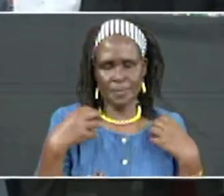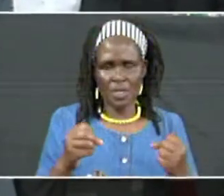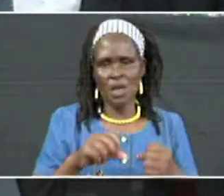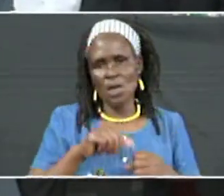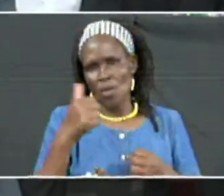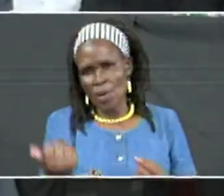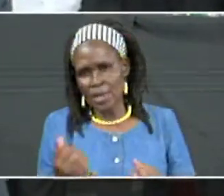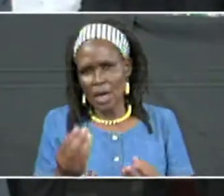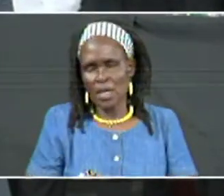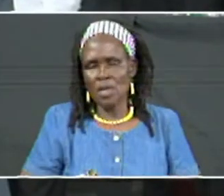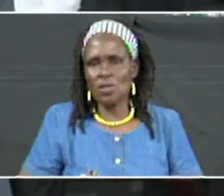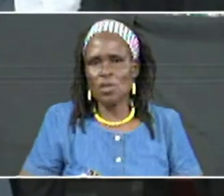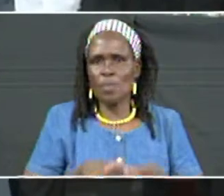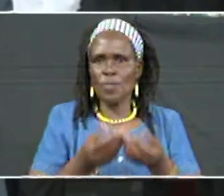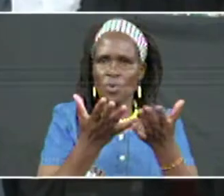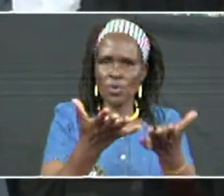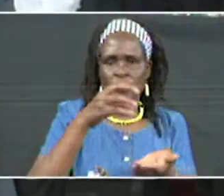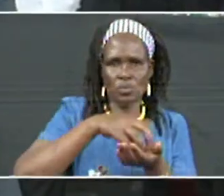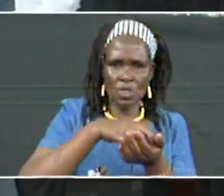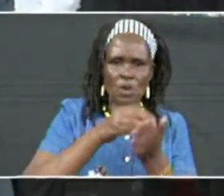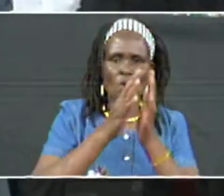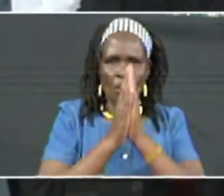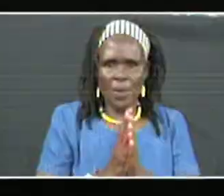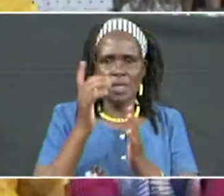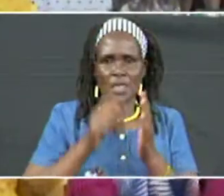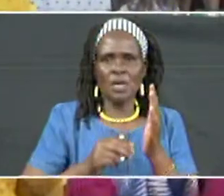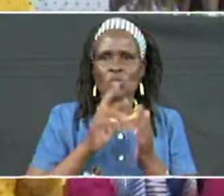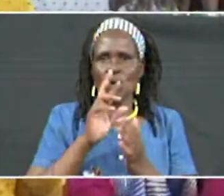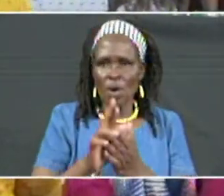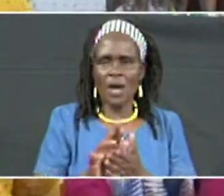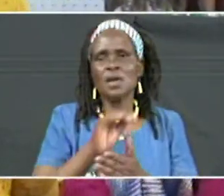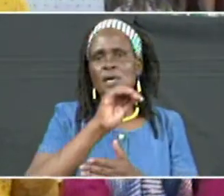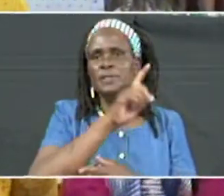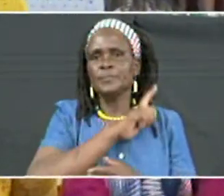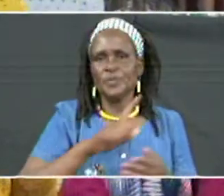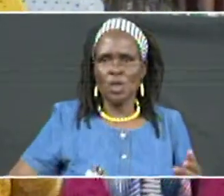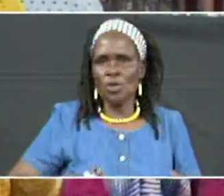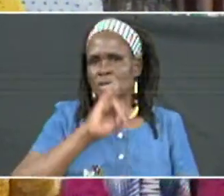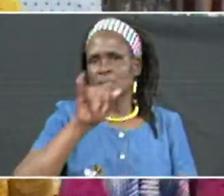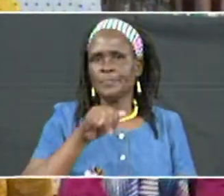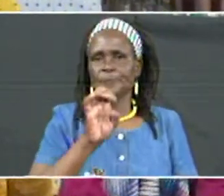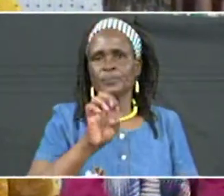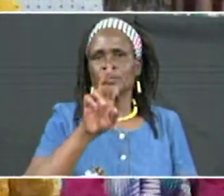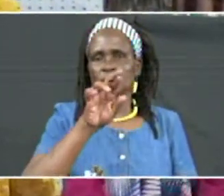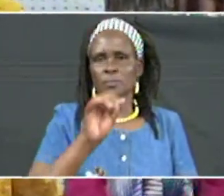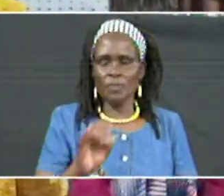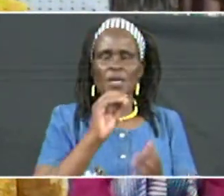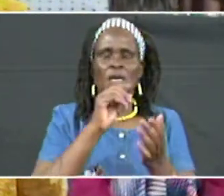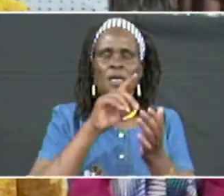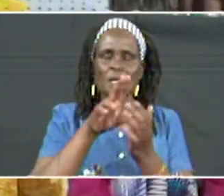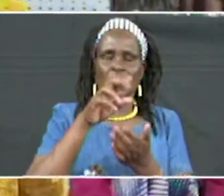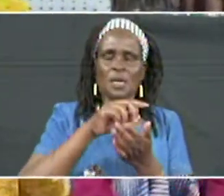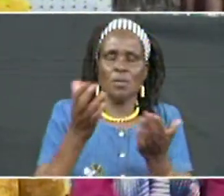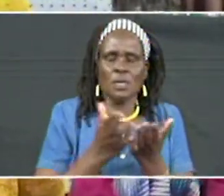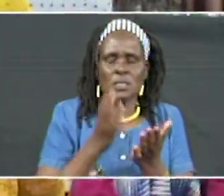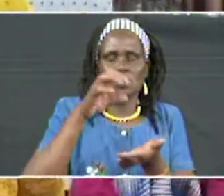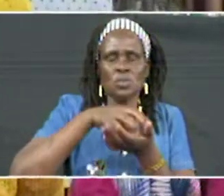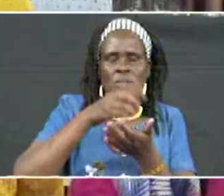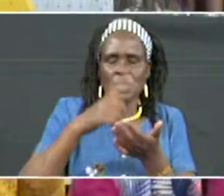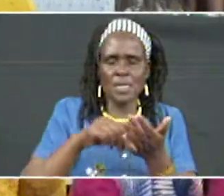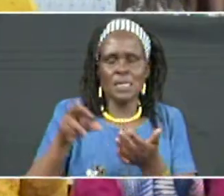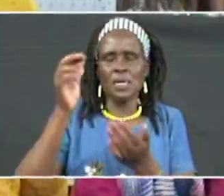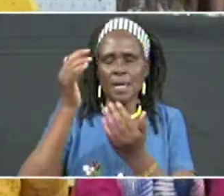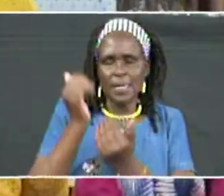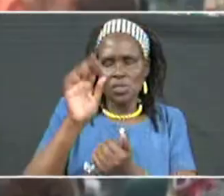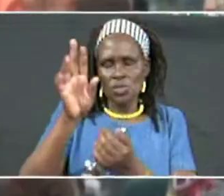provision situation, we pray that you are our Jehovah Jireh. Whether, Lord, it's a situation that needs your restoration, Father,